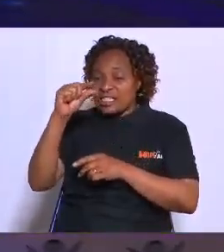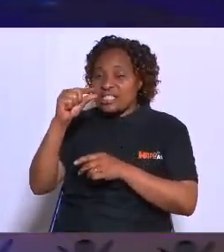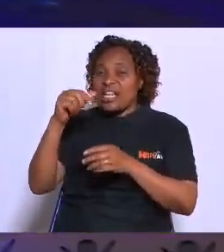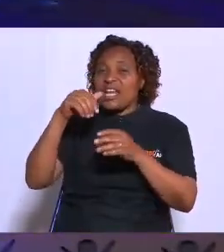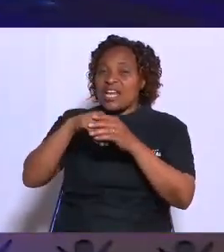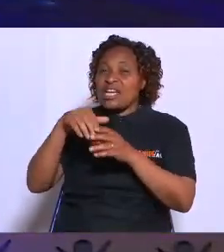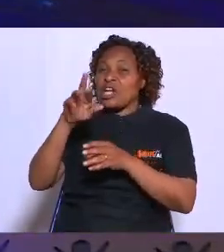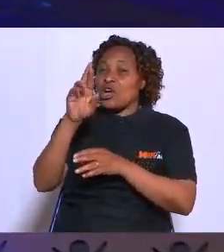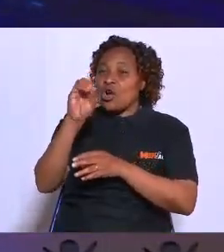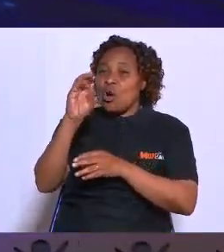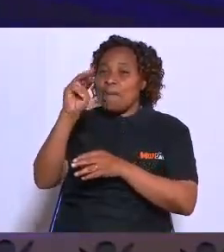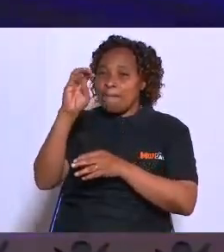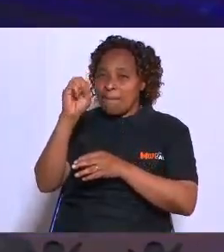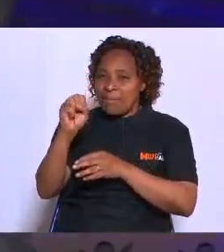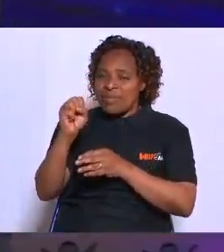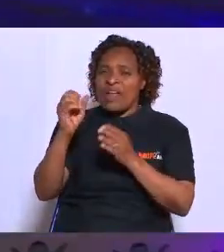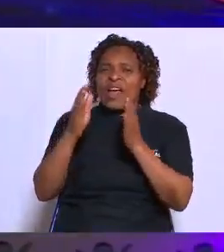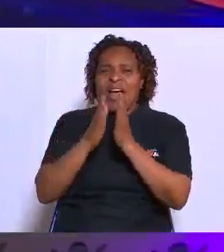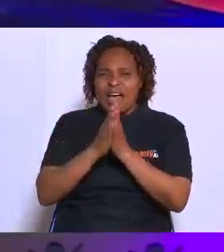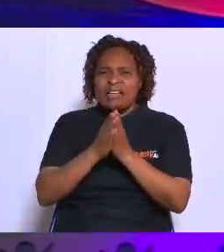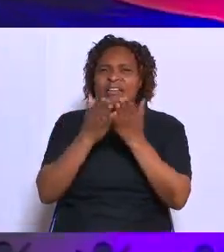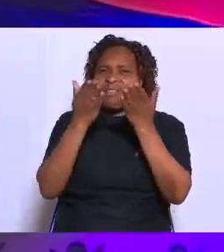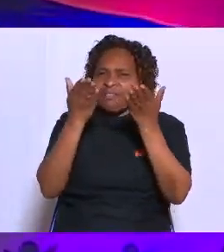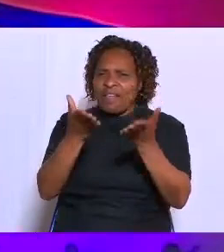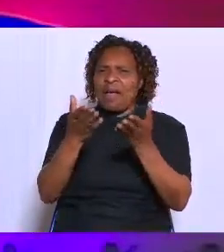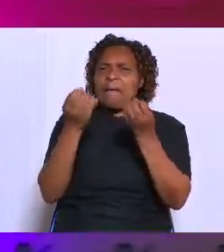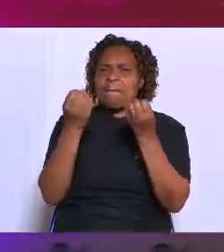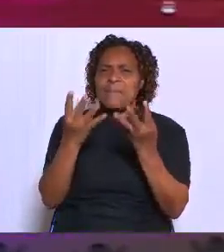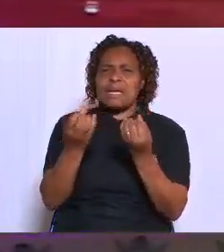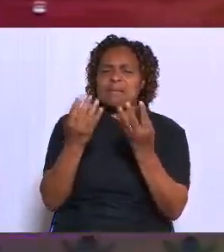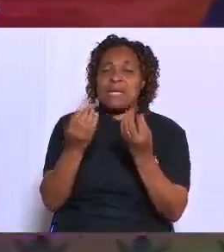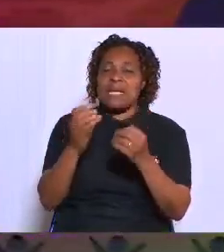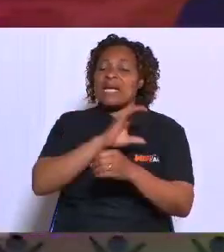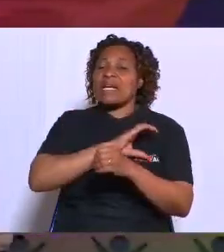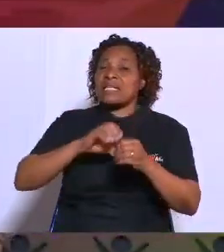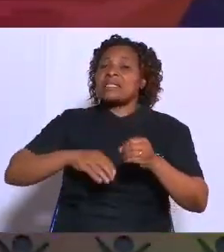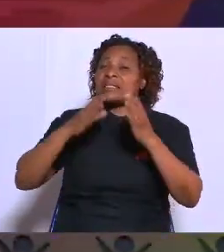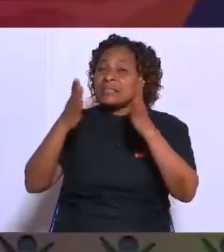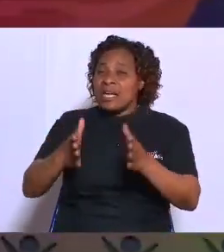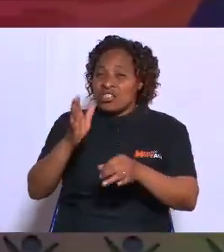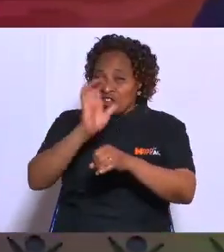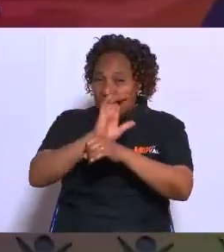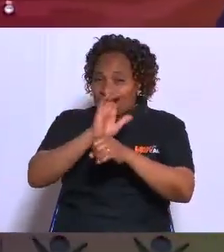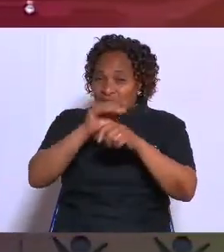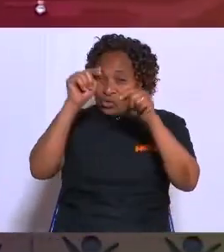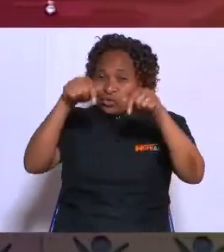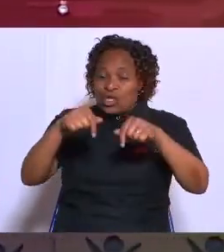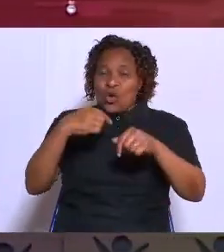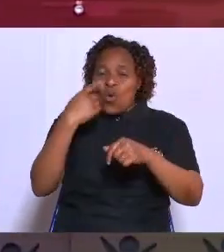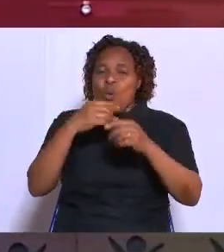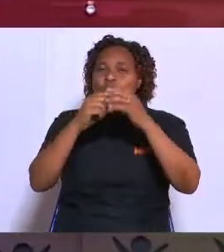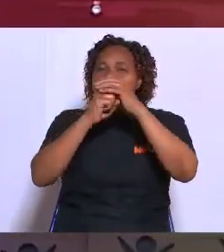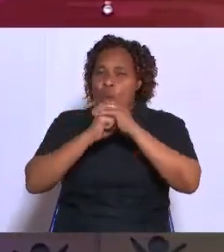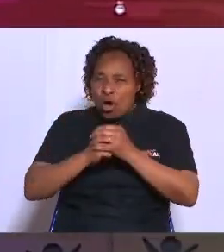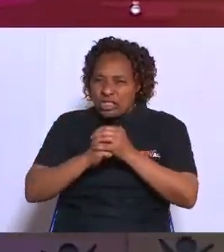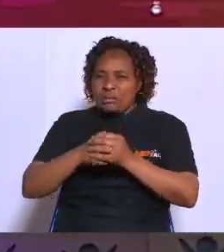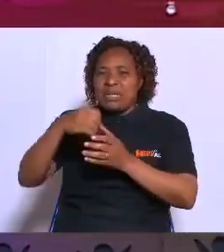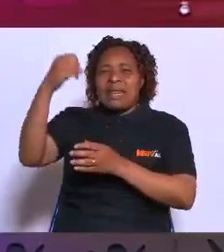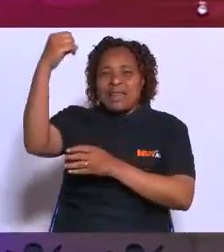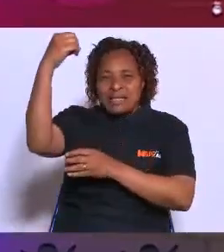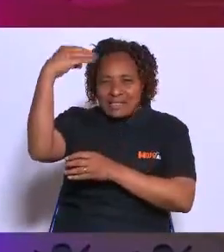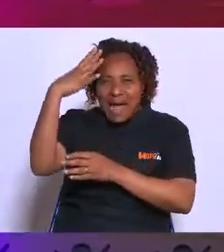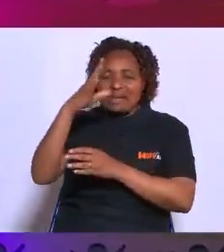succeeded in Rome and he's succeeding in many Christian churches today who worship on sun